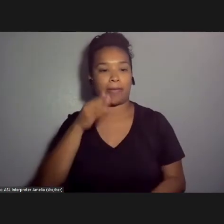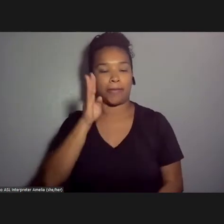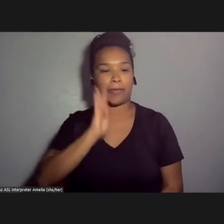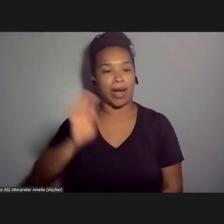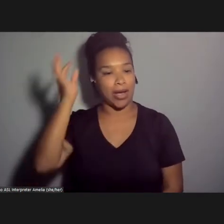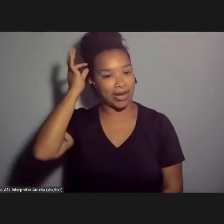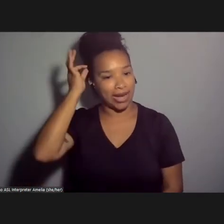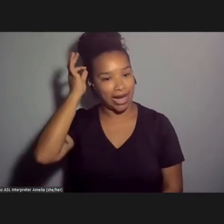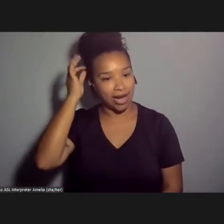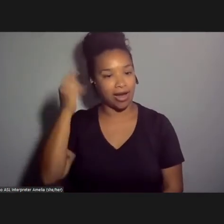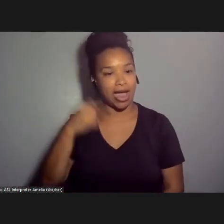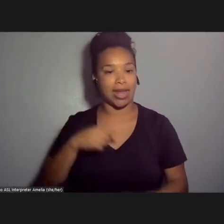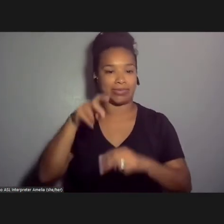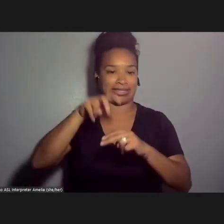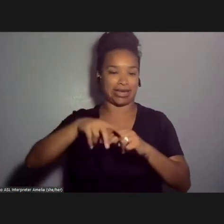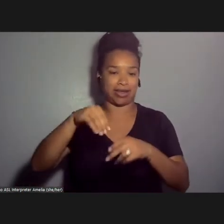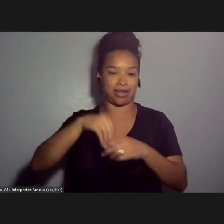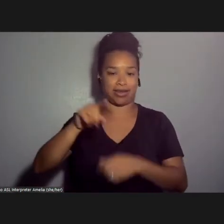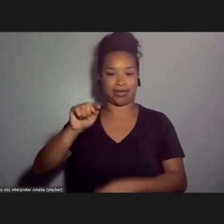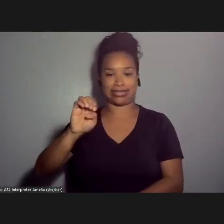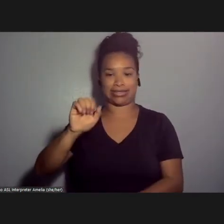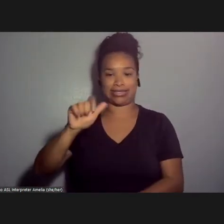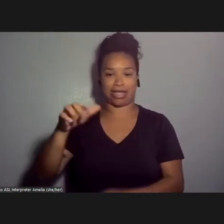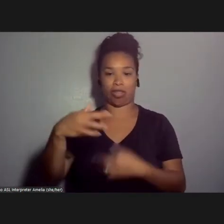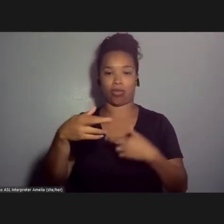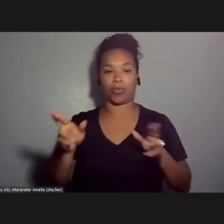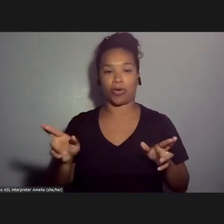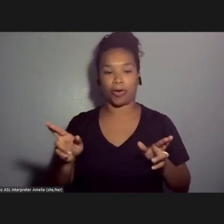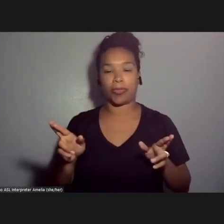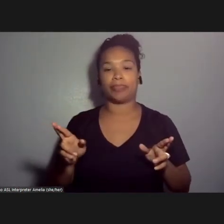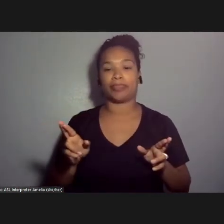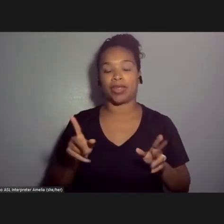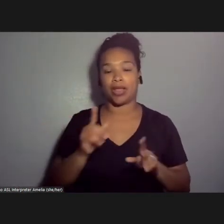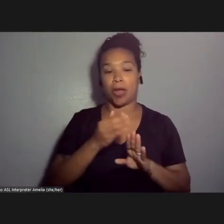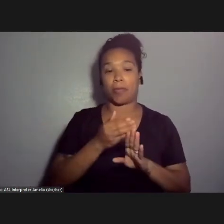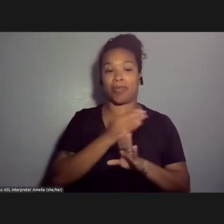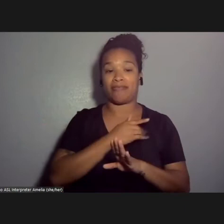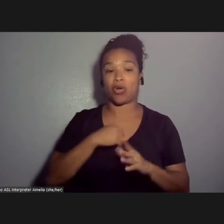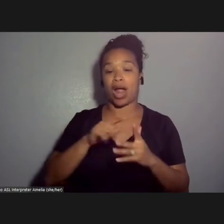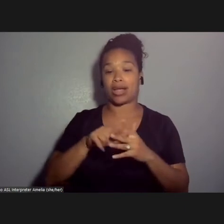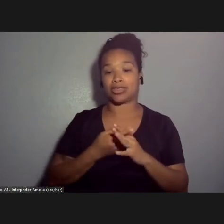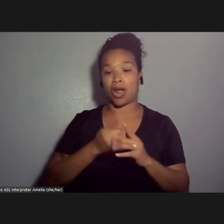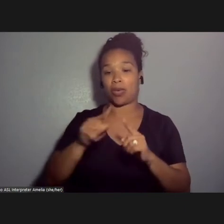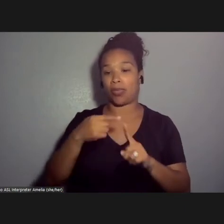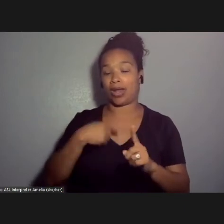I will just say before we get started that when I read my essay,